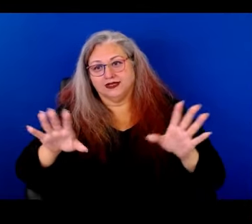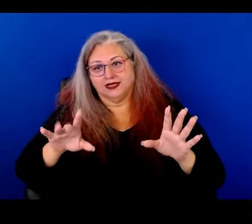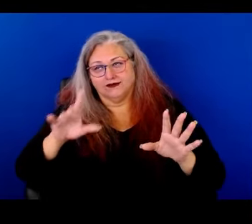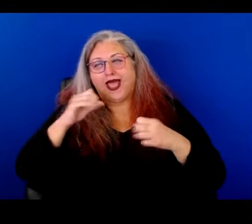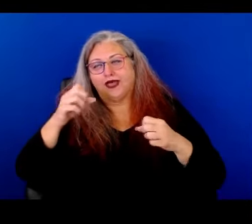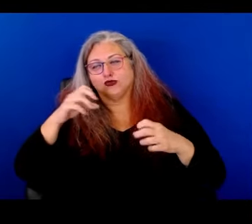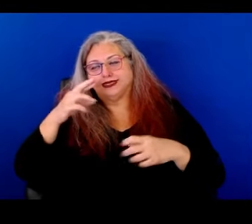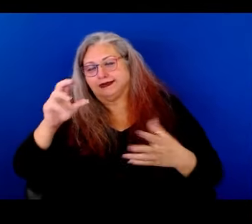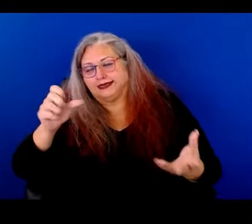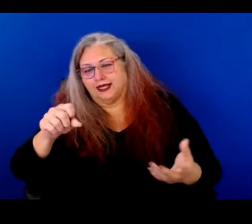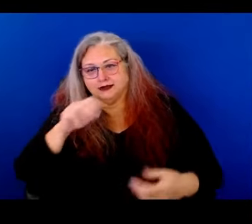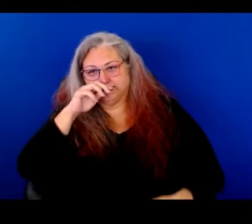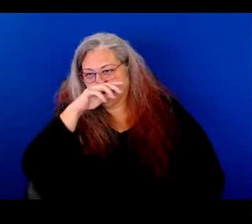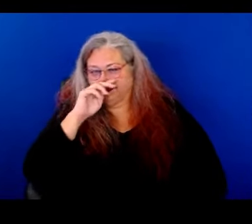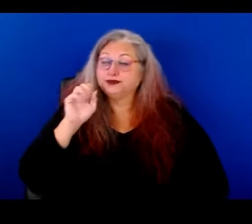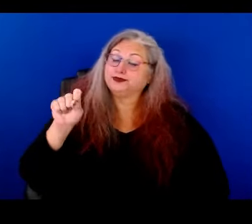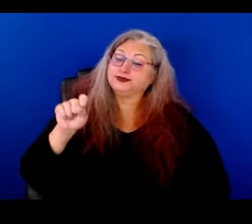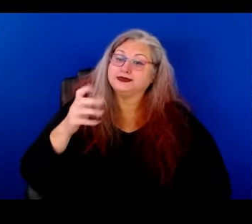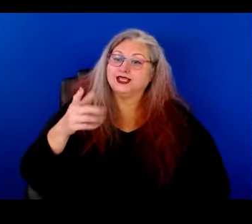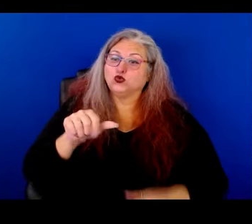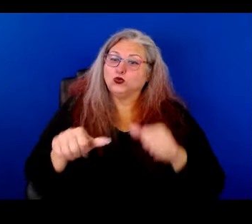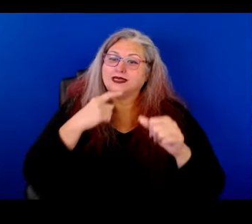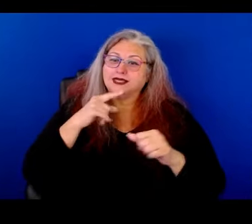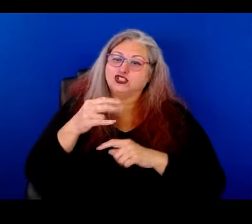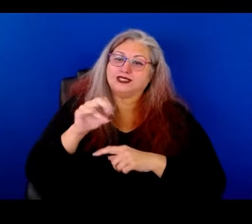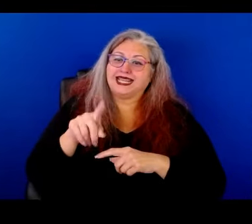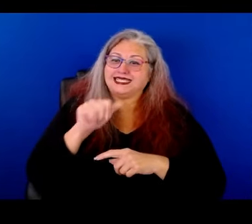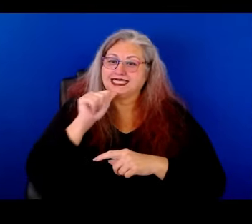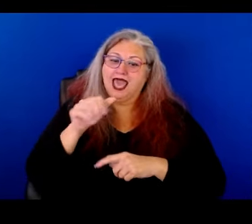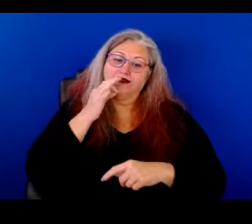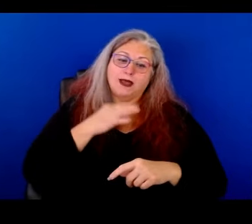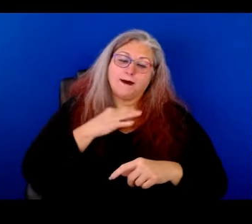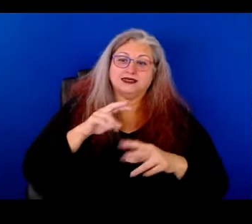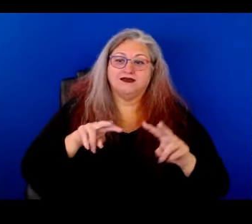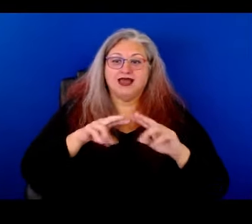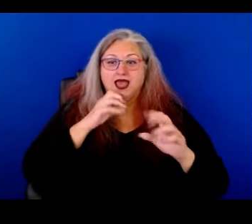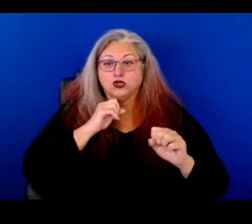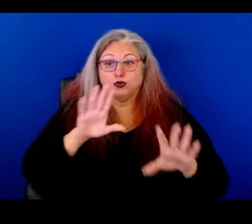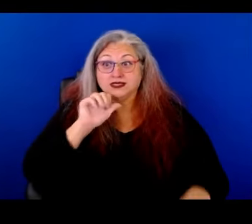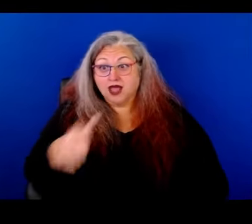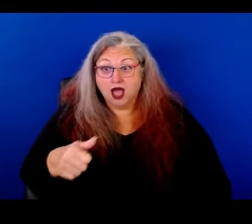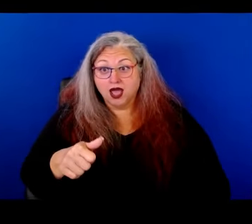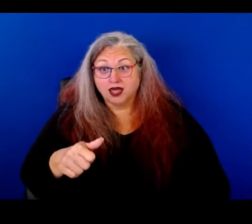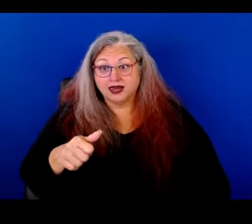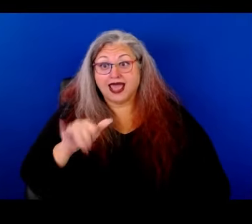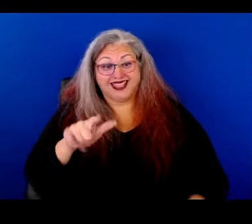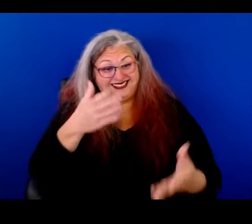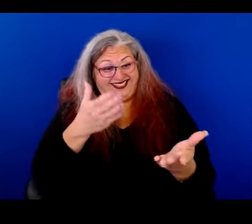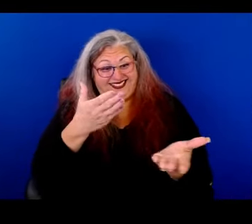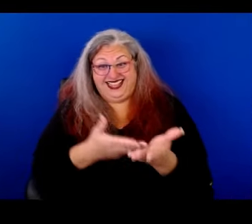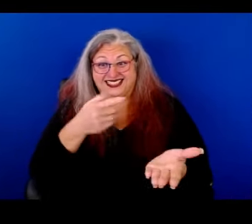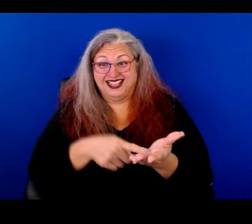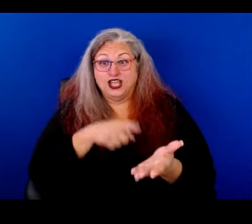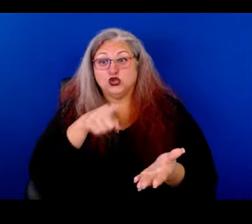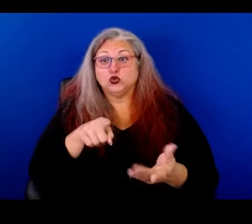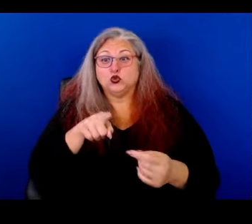health. Yeah. We keep saying genocide is not a feminist value. It is not a feminist value. And that's the thing, is that